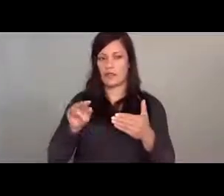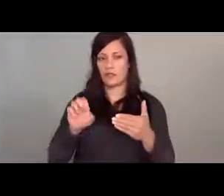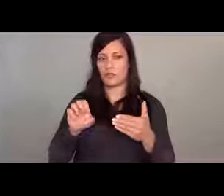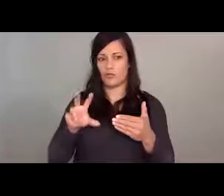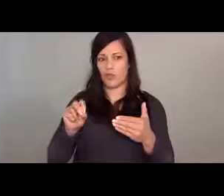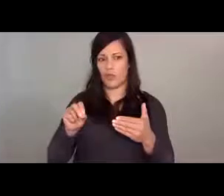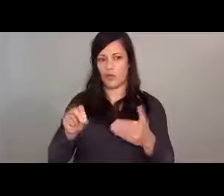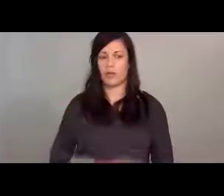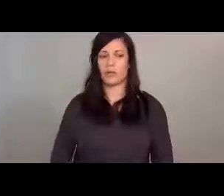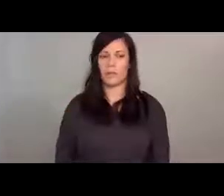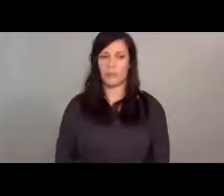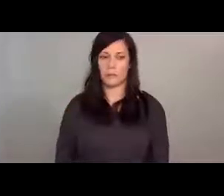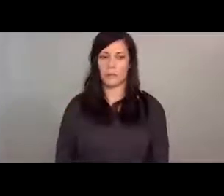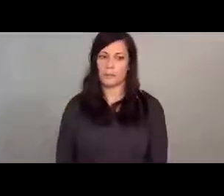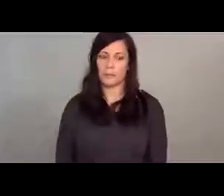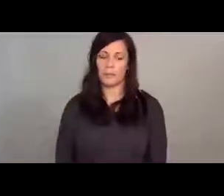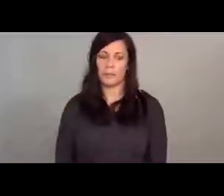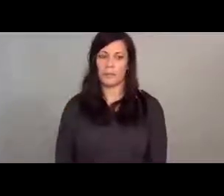say